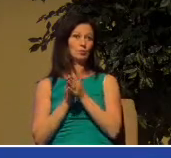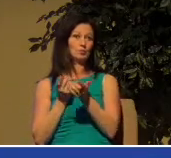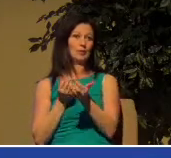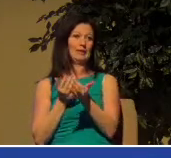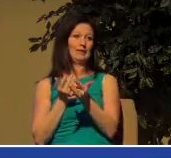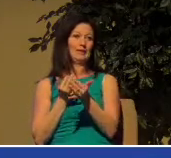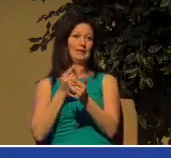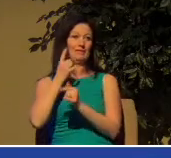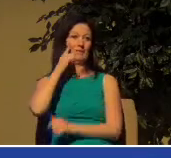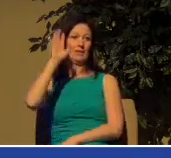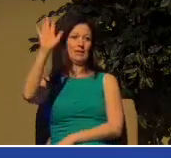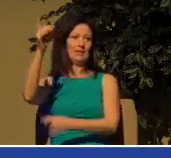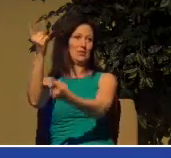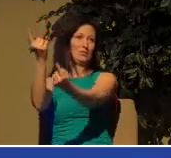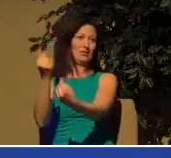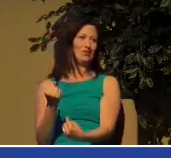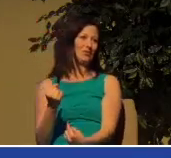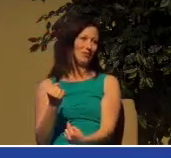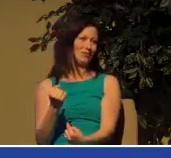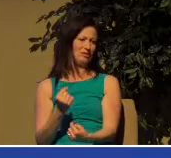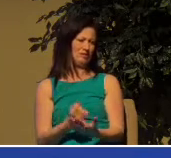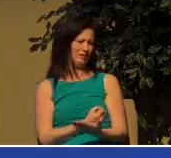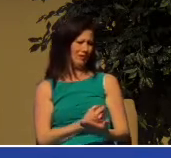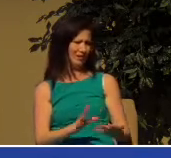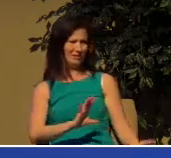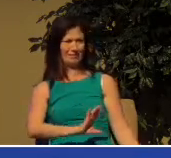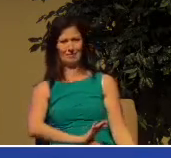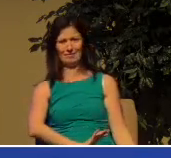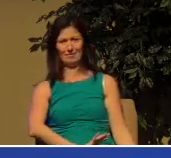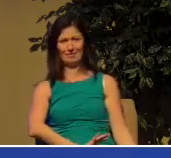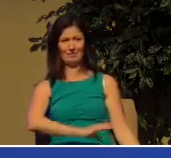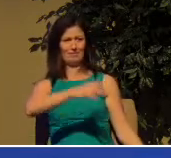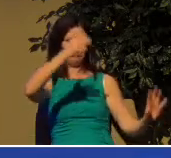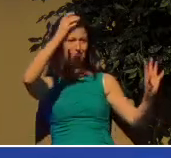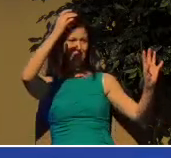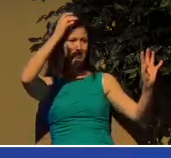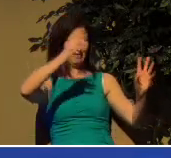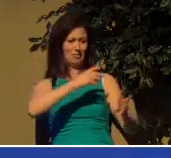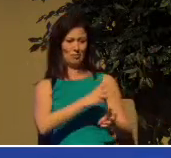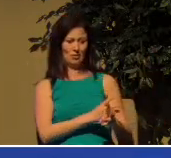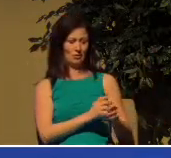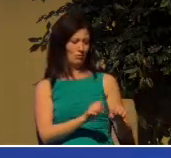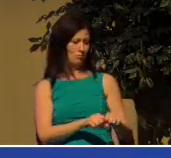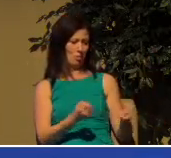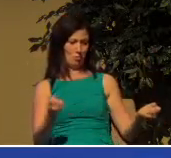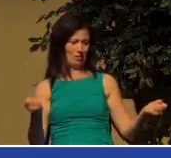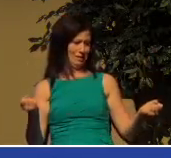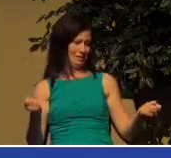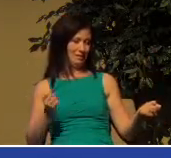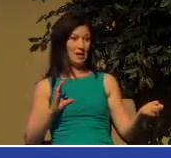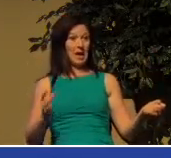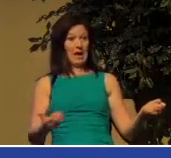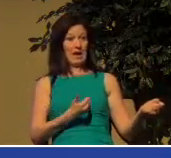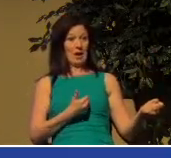When everything that is crooked in the world, everything that is still broken in our own lives,